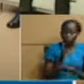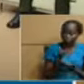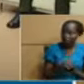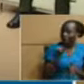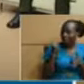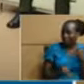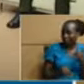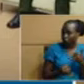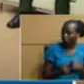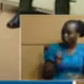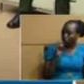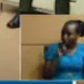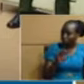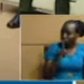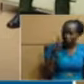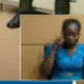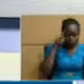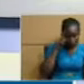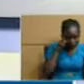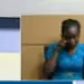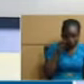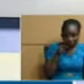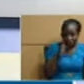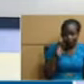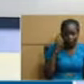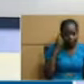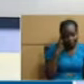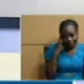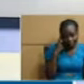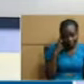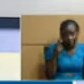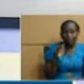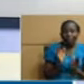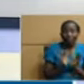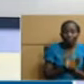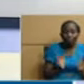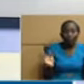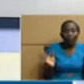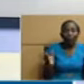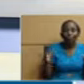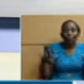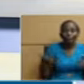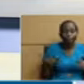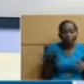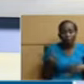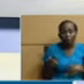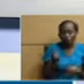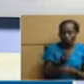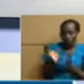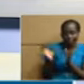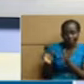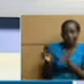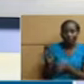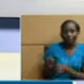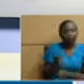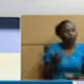day, if you think that the entire your entire retirement would be sustained by that money, and I think that's